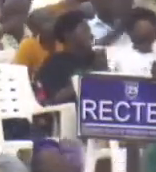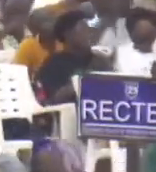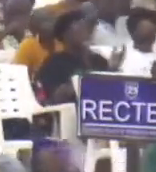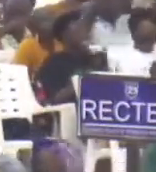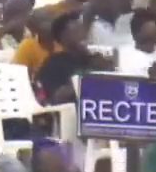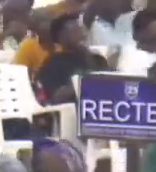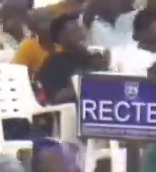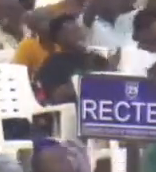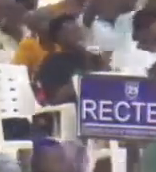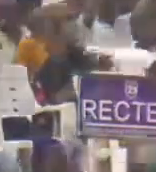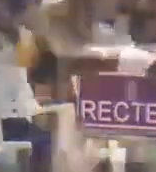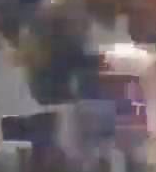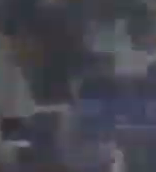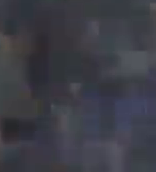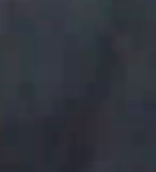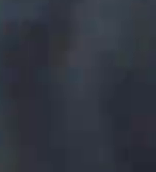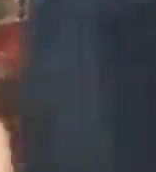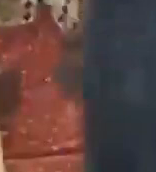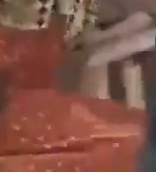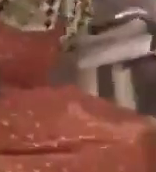tomorrow.